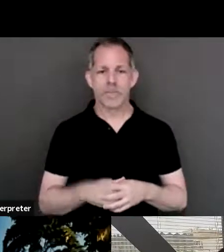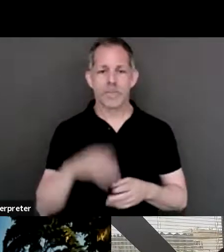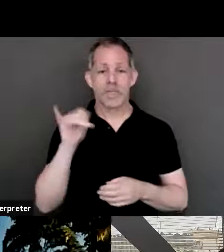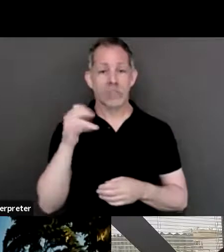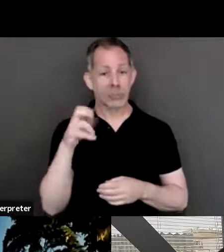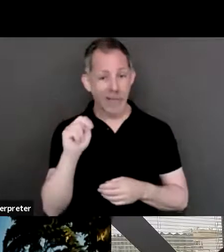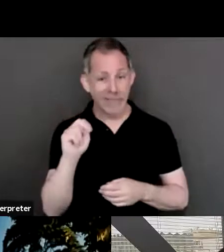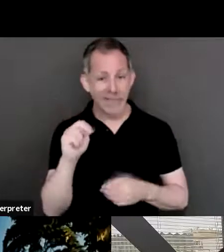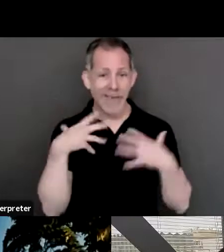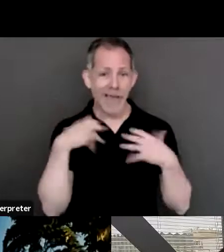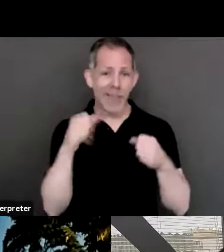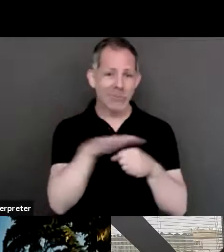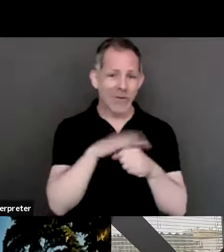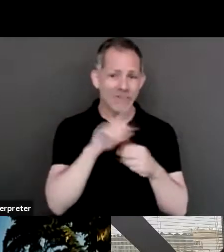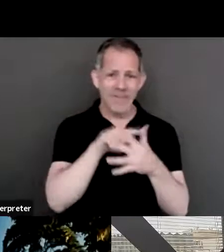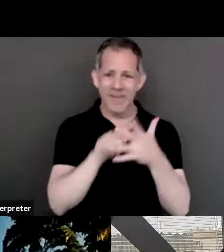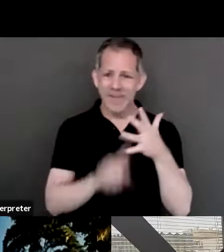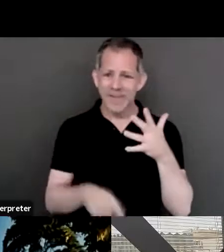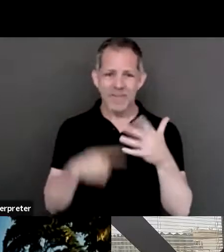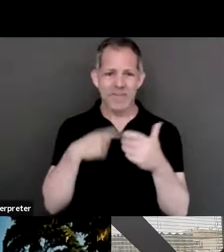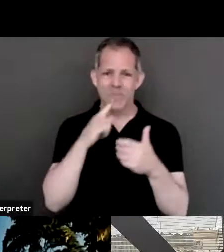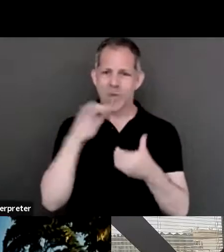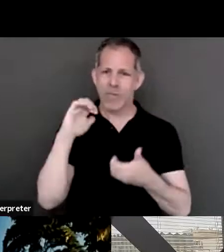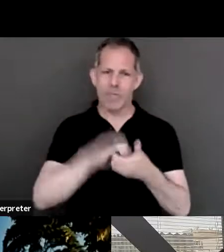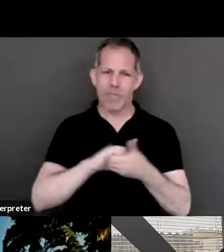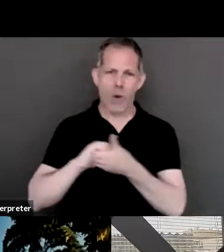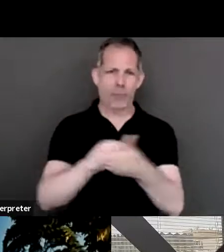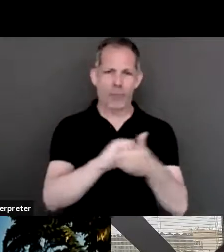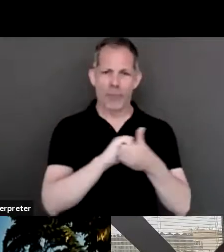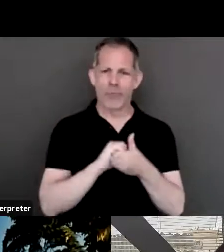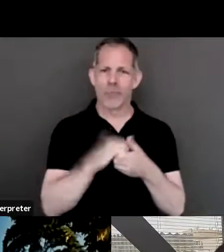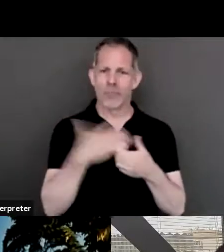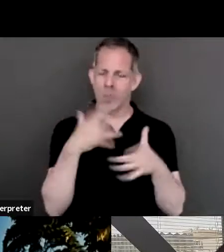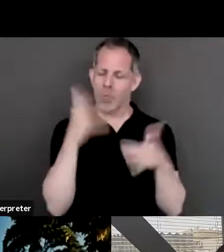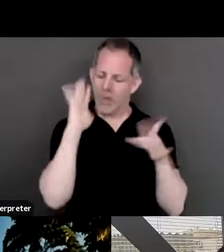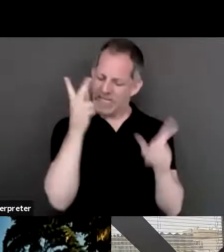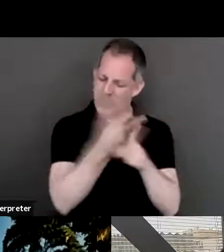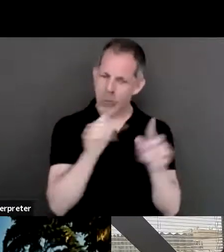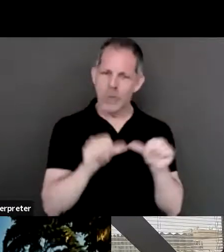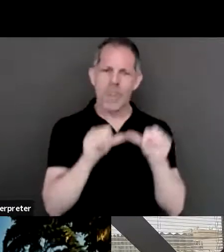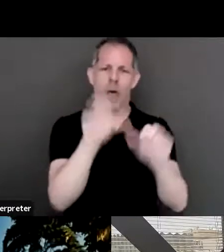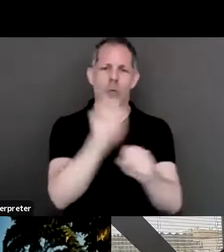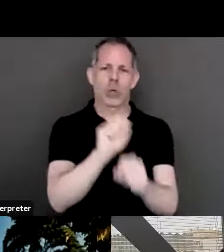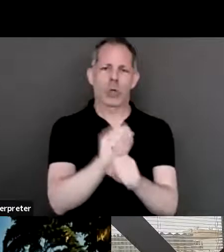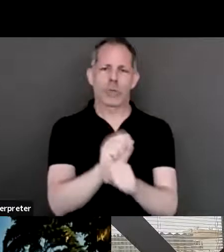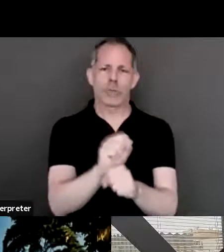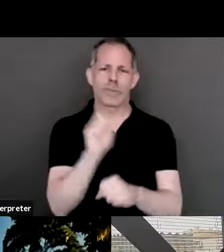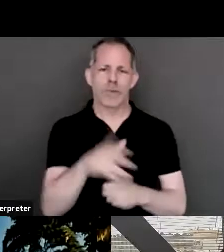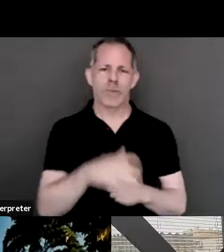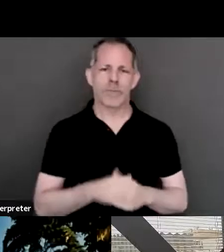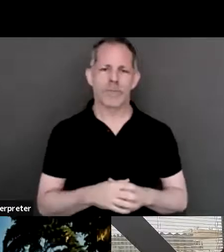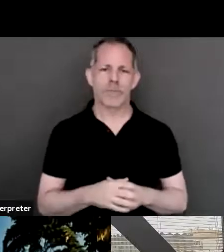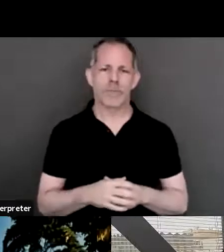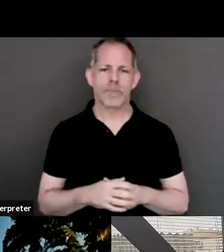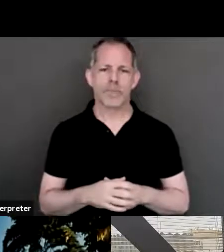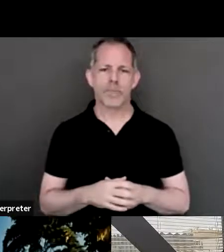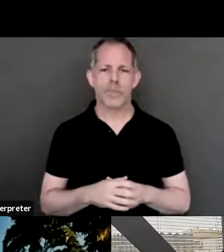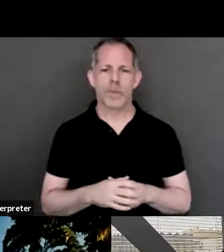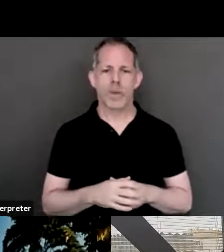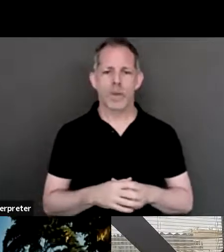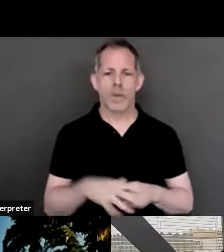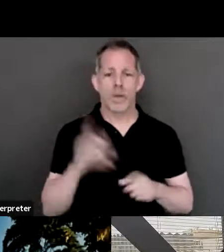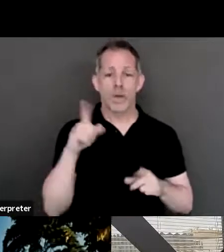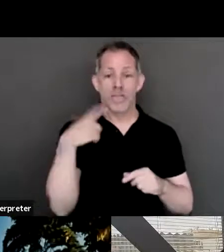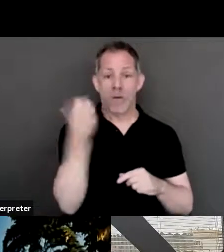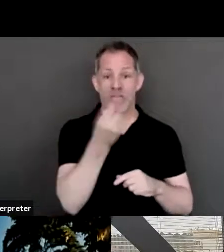partnership, so we'll keep going on it. So first question, over the last couple of weeks, there's been questions about whether the lottery has